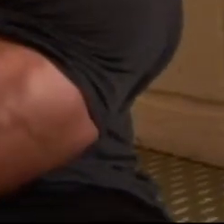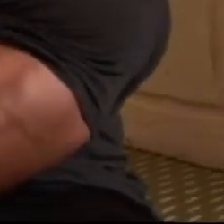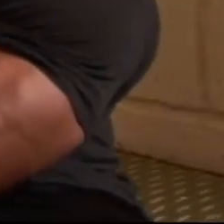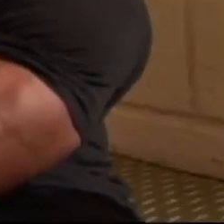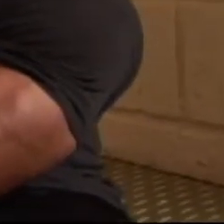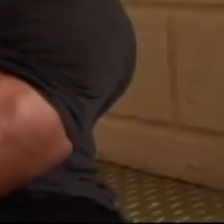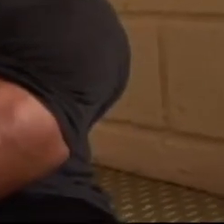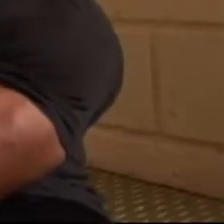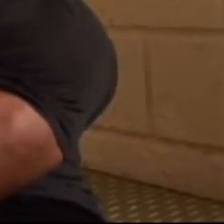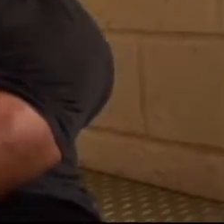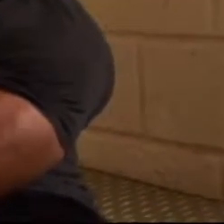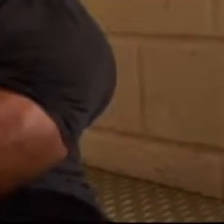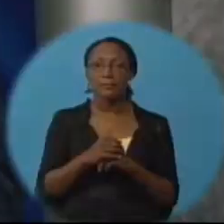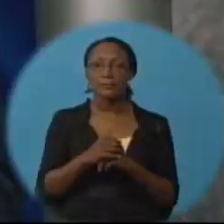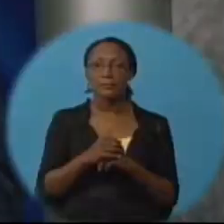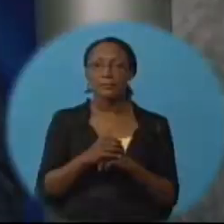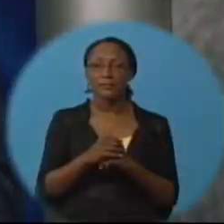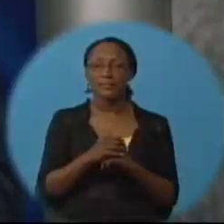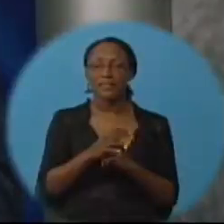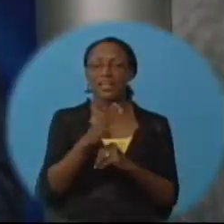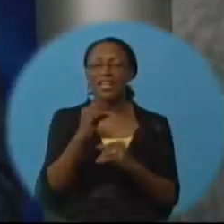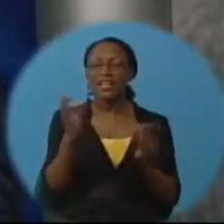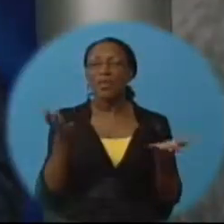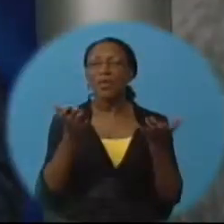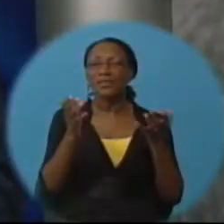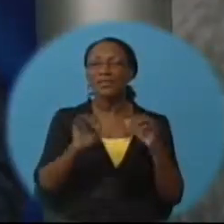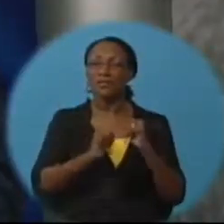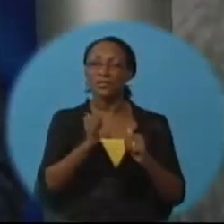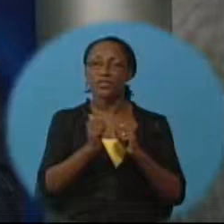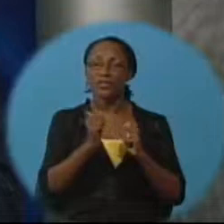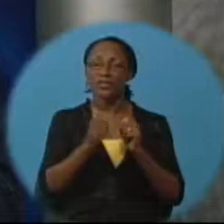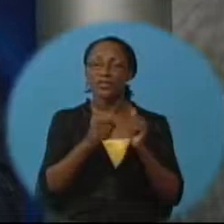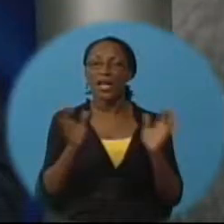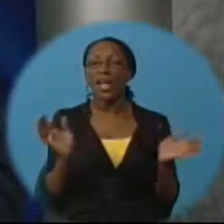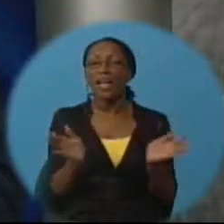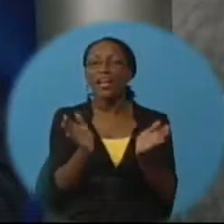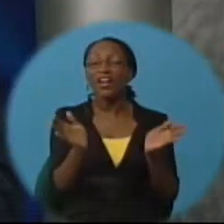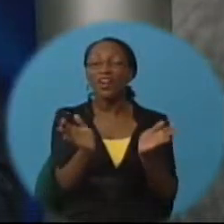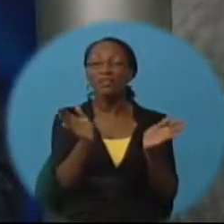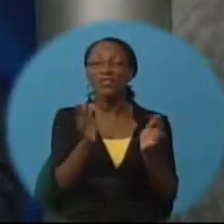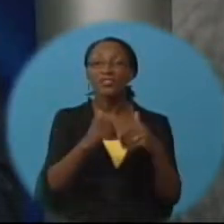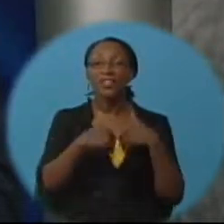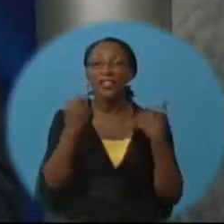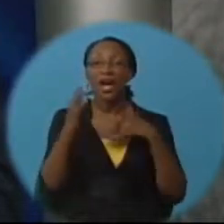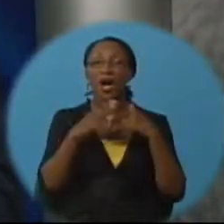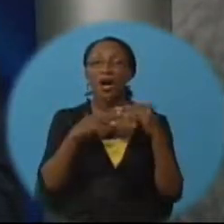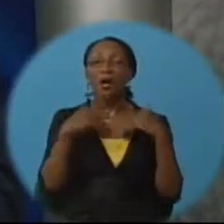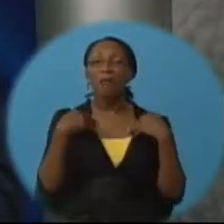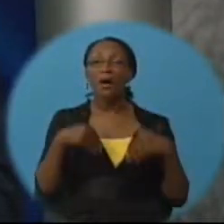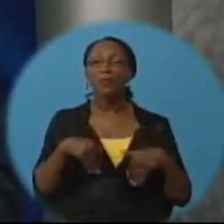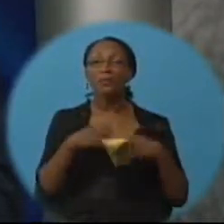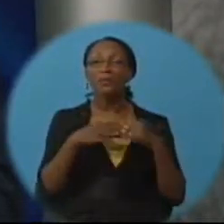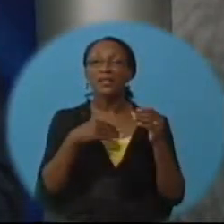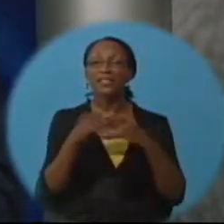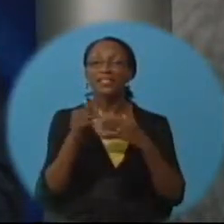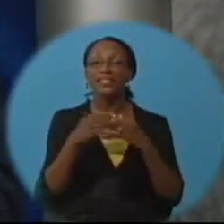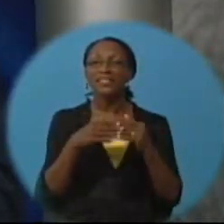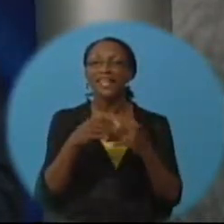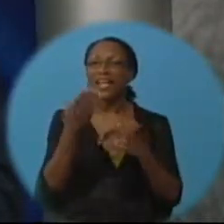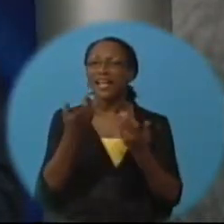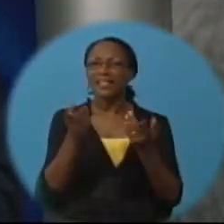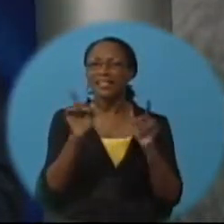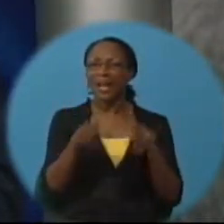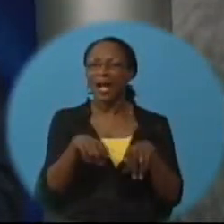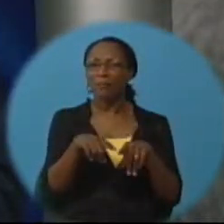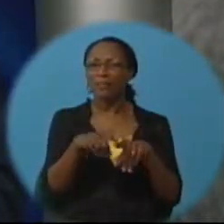he wants his performance to encourage young bodybuilders, remarking that his involvement in the sport was by accident, as he was trying to strengthen his body for